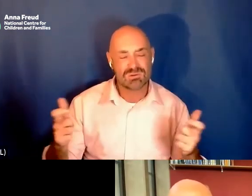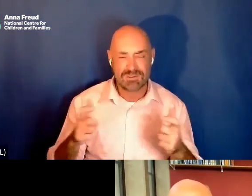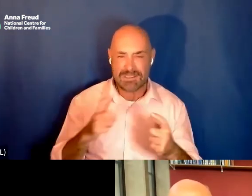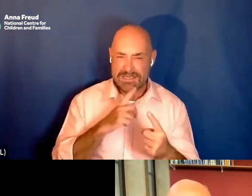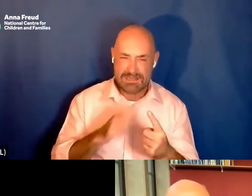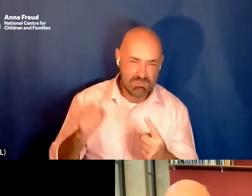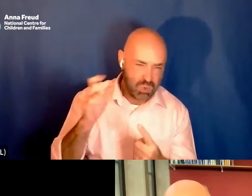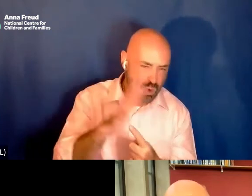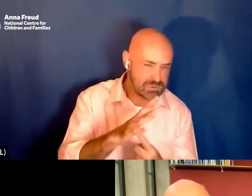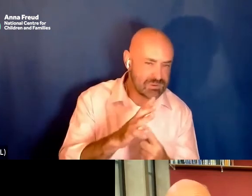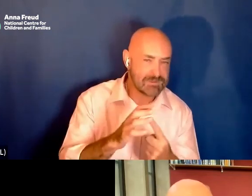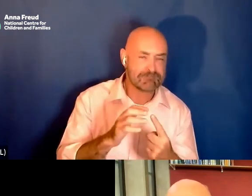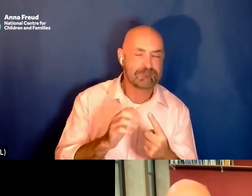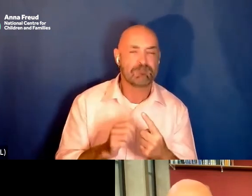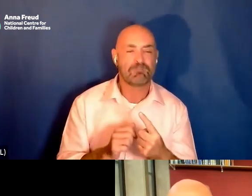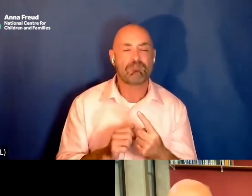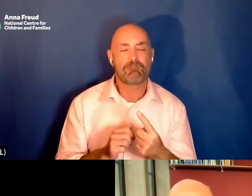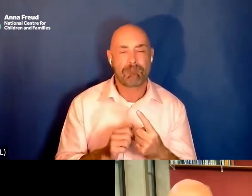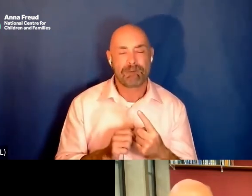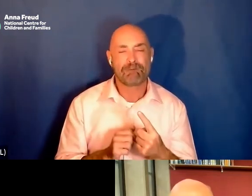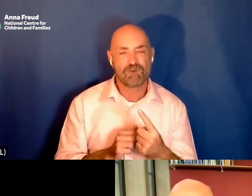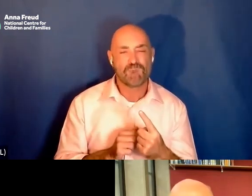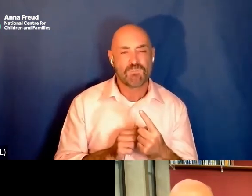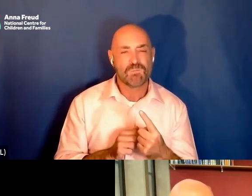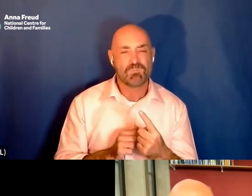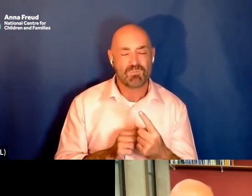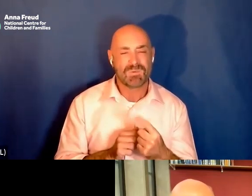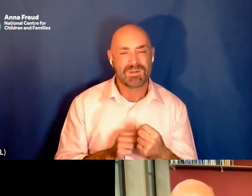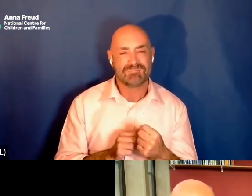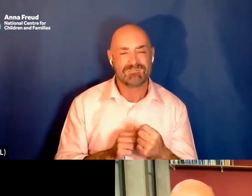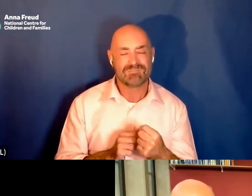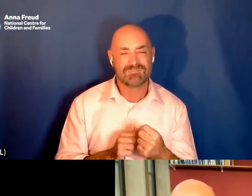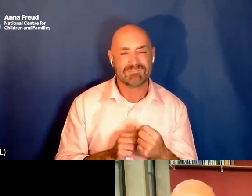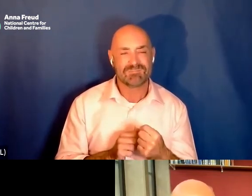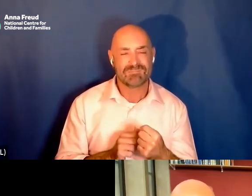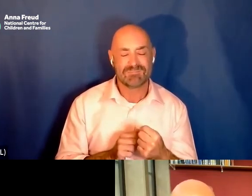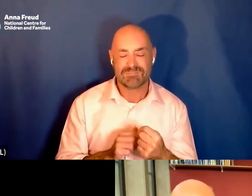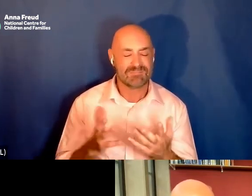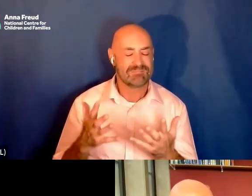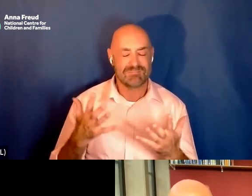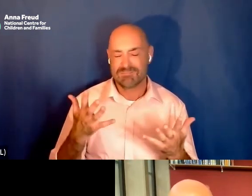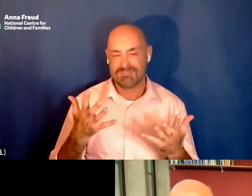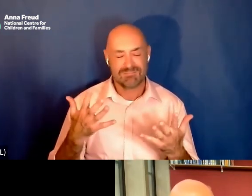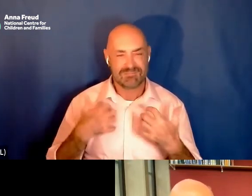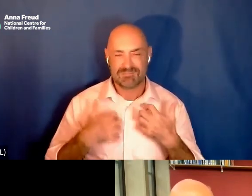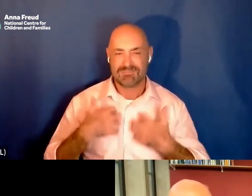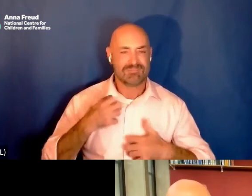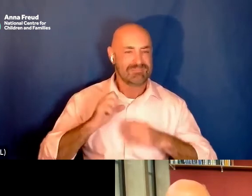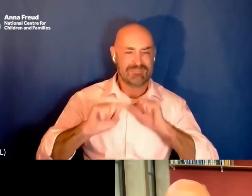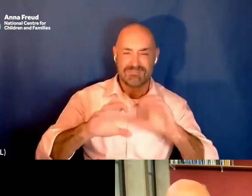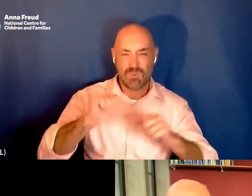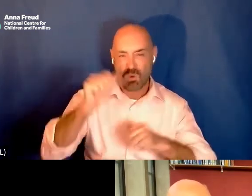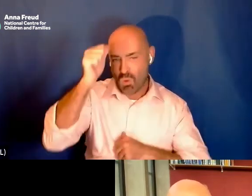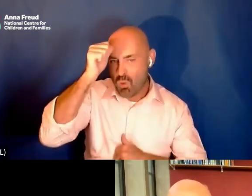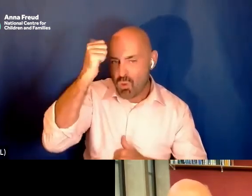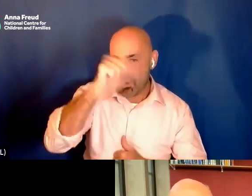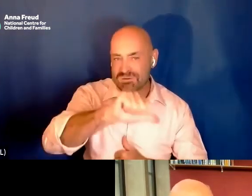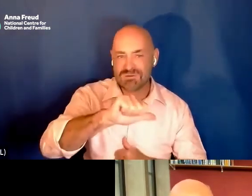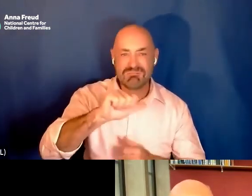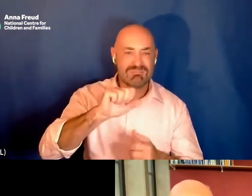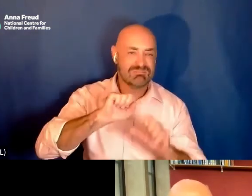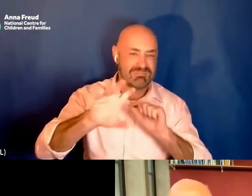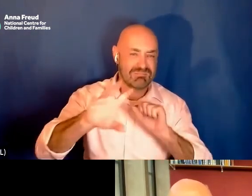important, as important as anything can be, and you bring to it wisdom and clarity that I think we will benefit